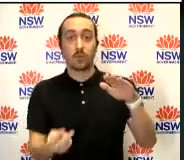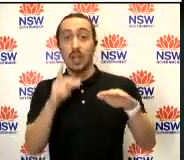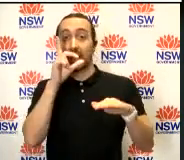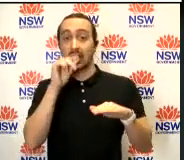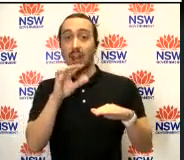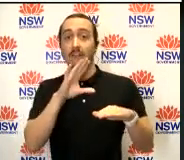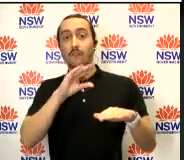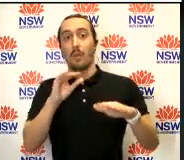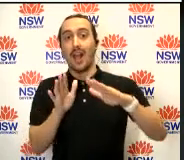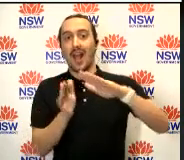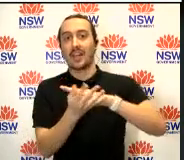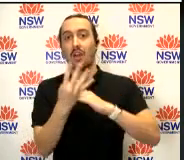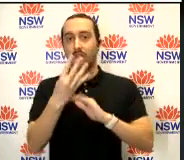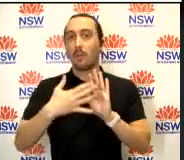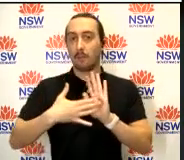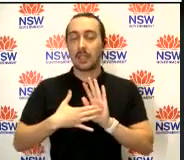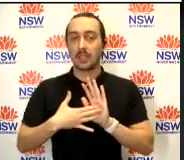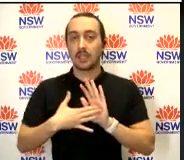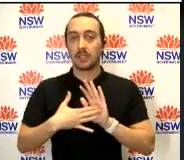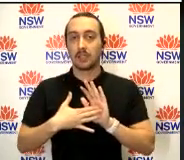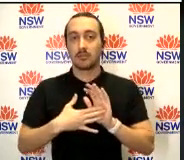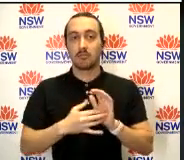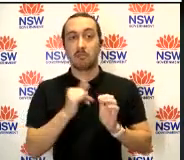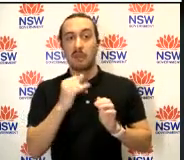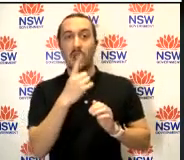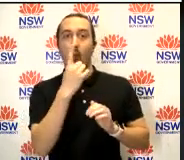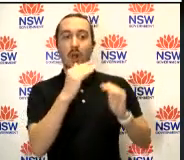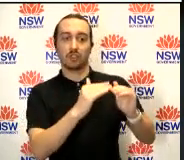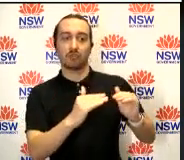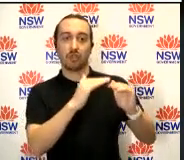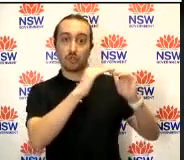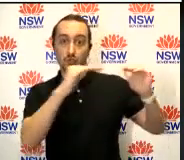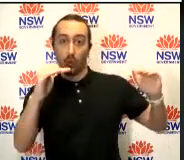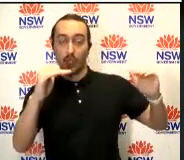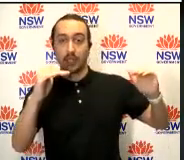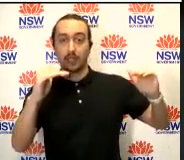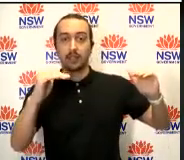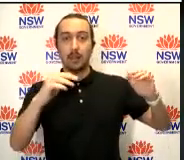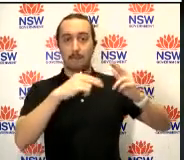metres, which is generally from a single-storey building or off a ladder.